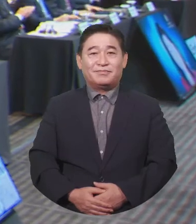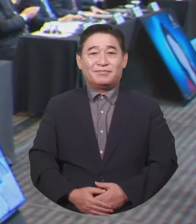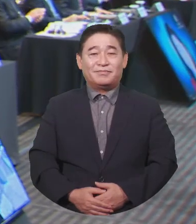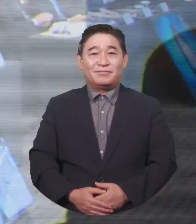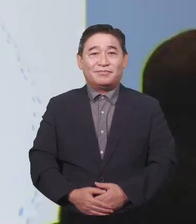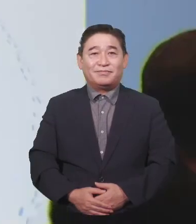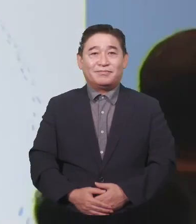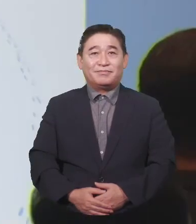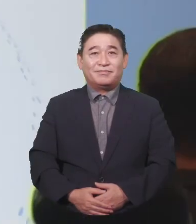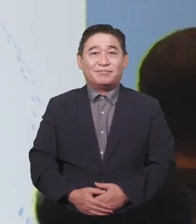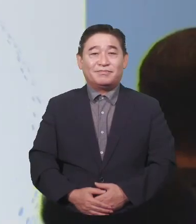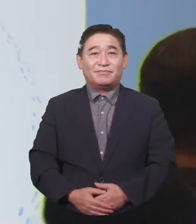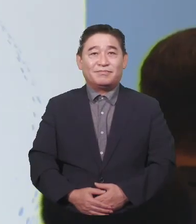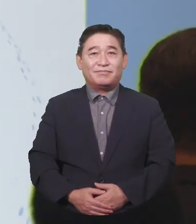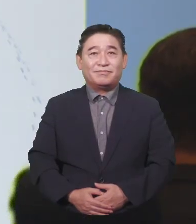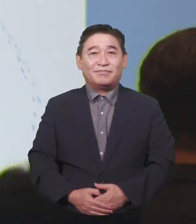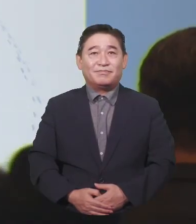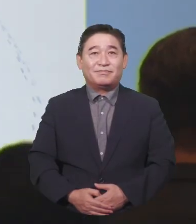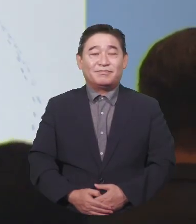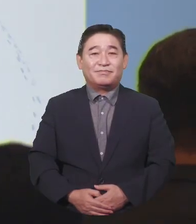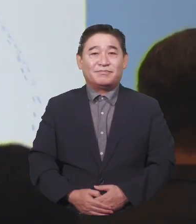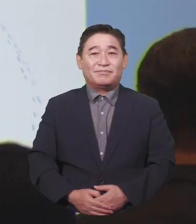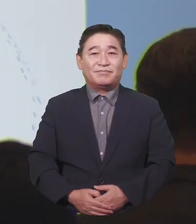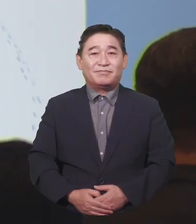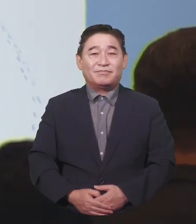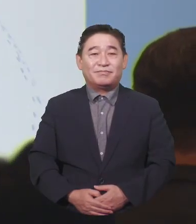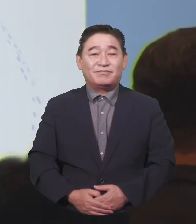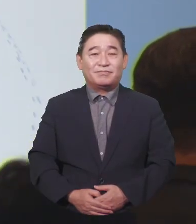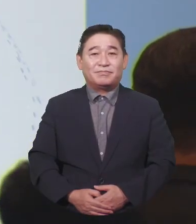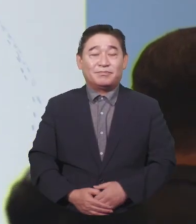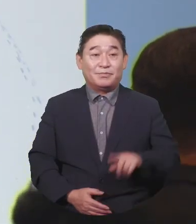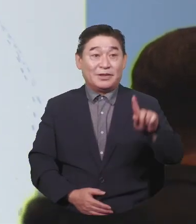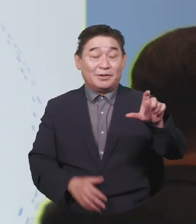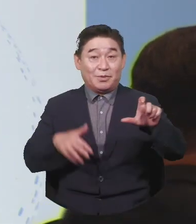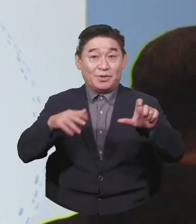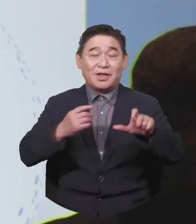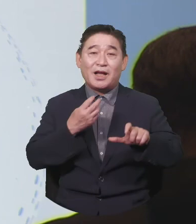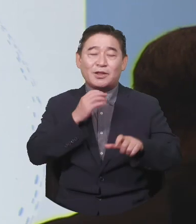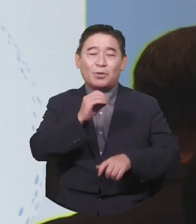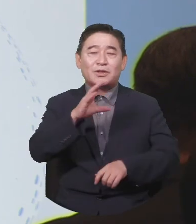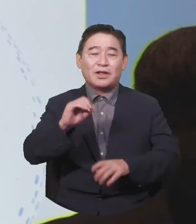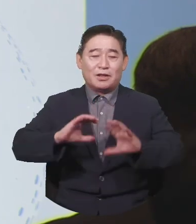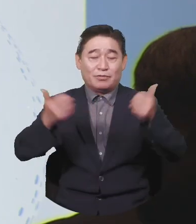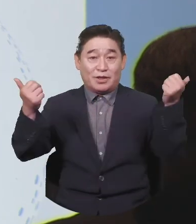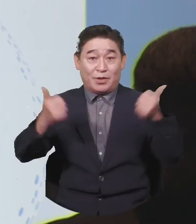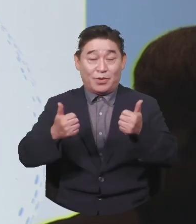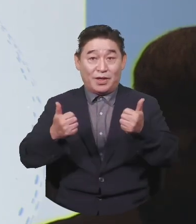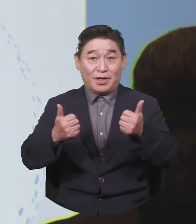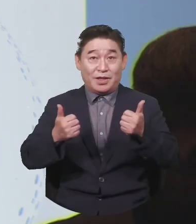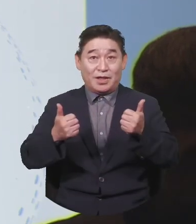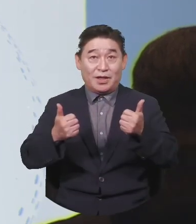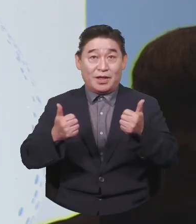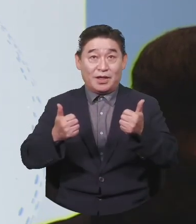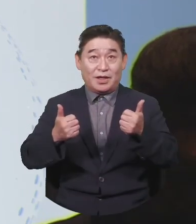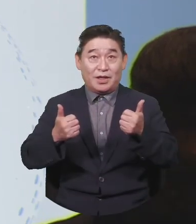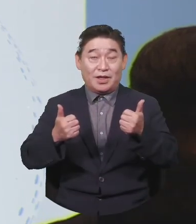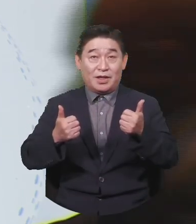So that concludes session 2 of the 15th Seoul ODA International Conference. And we would like to extend our